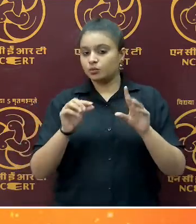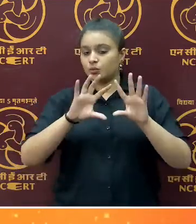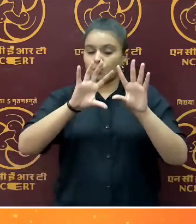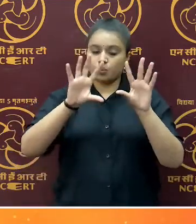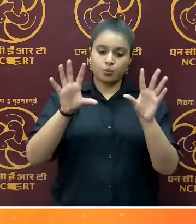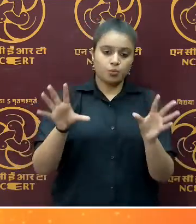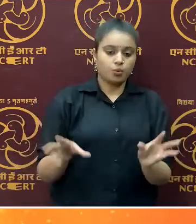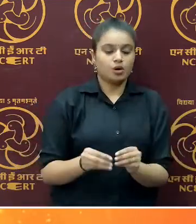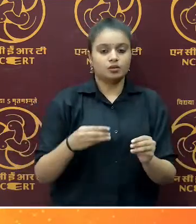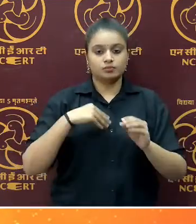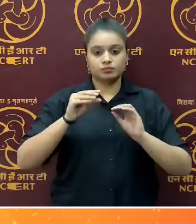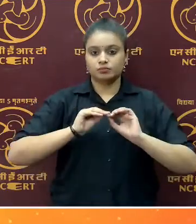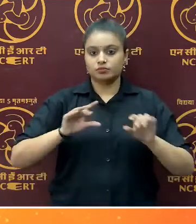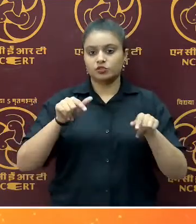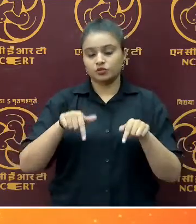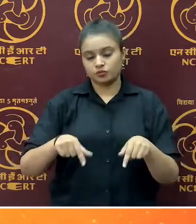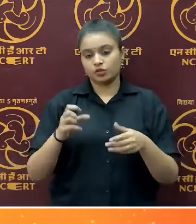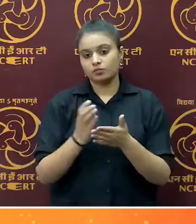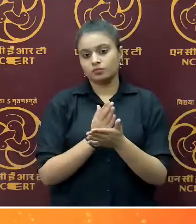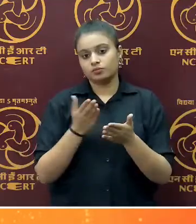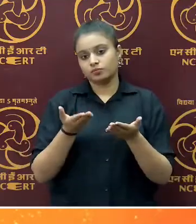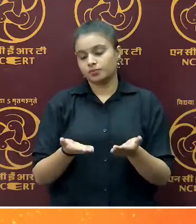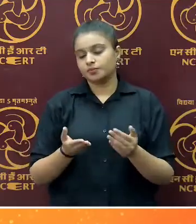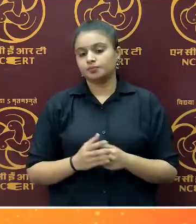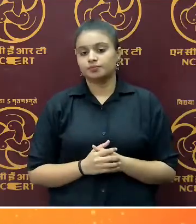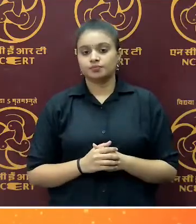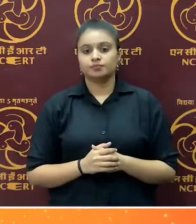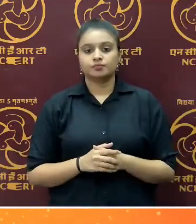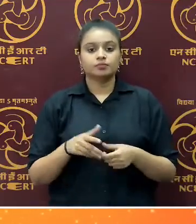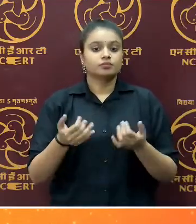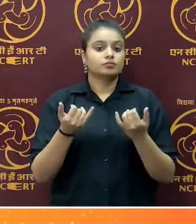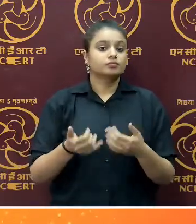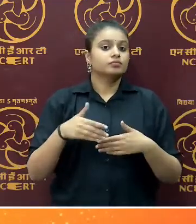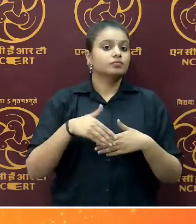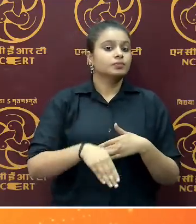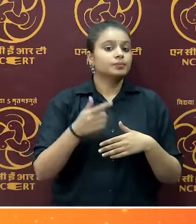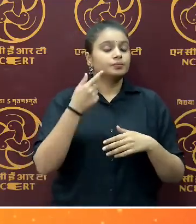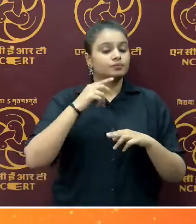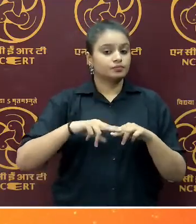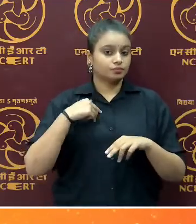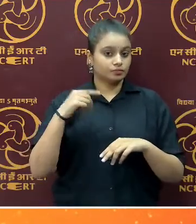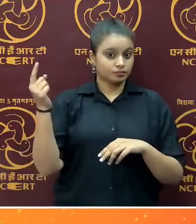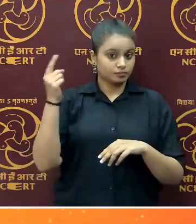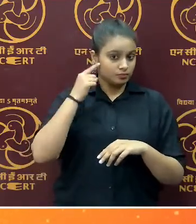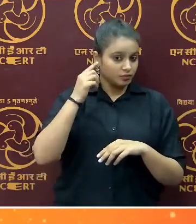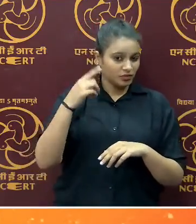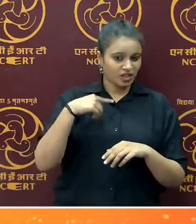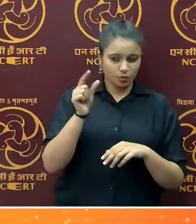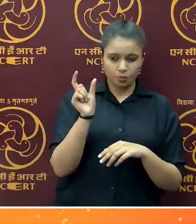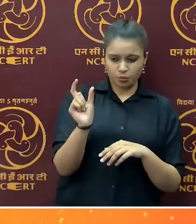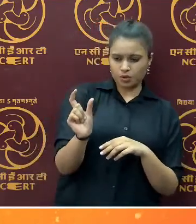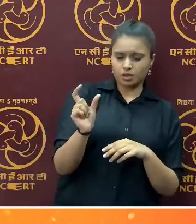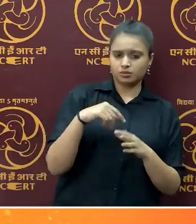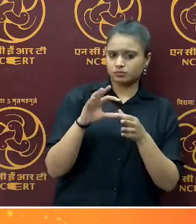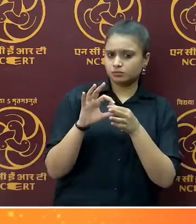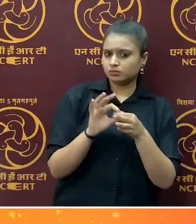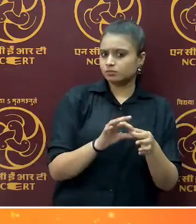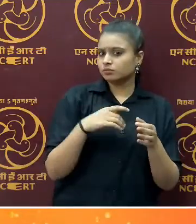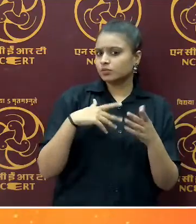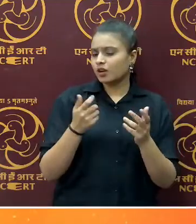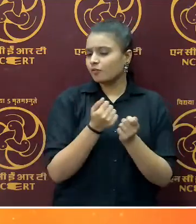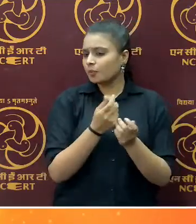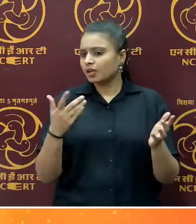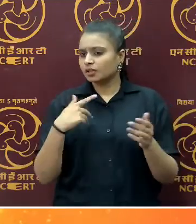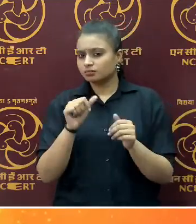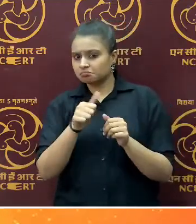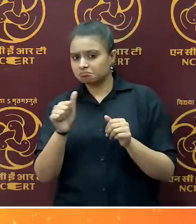complete information will be getting in this chapter. Now ma'am, when we hear this word pressure, we associate it with so many